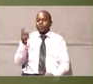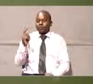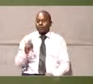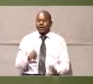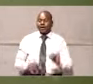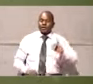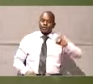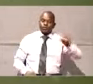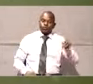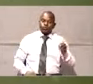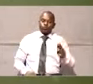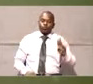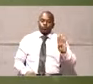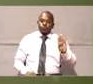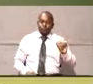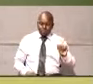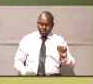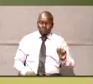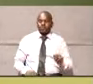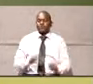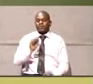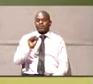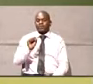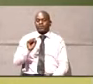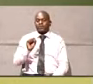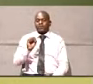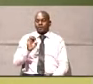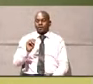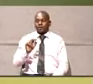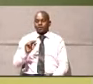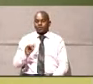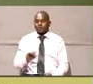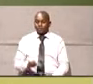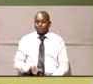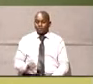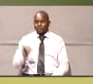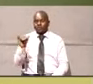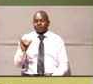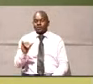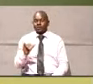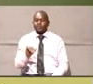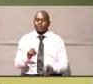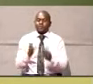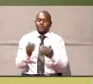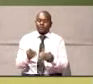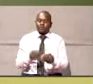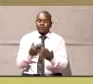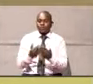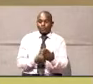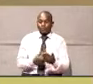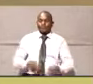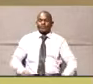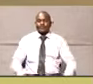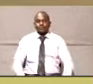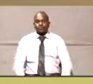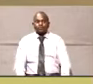Juba, respectively. Our reporter Samuel Sinono was aboard the Juba inaugural commercial flight and now reports.